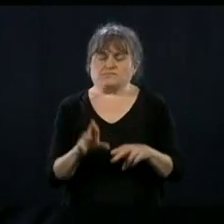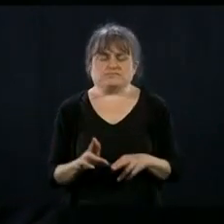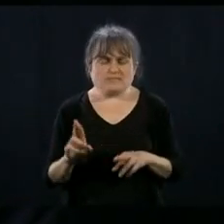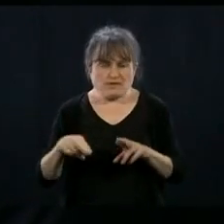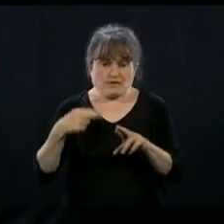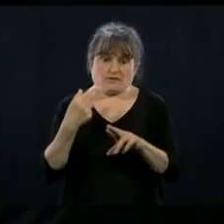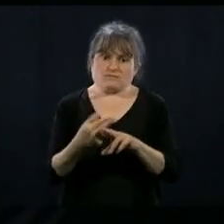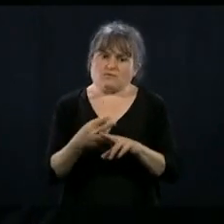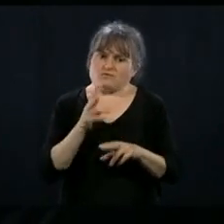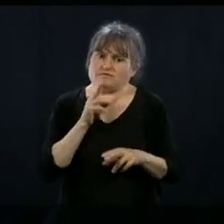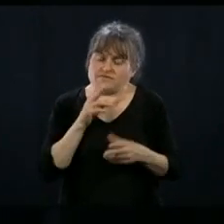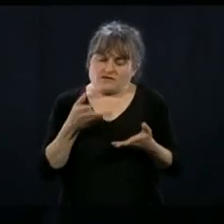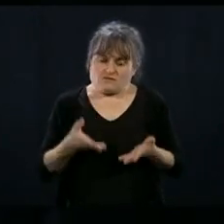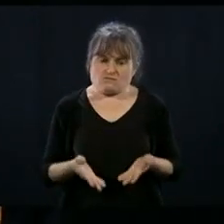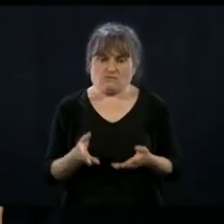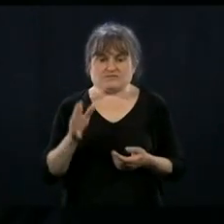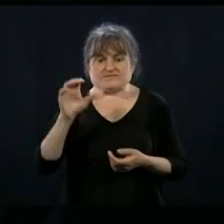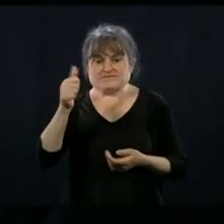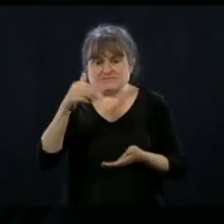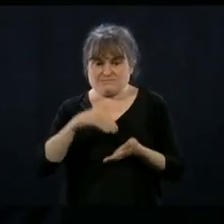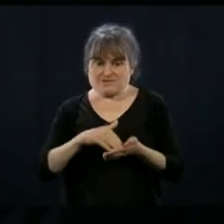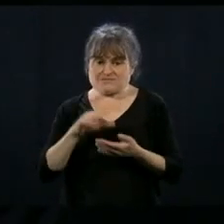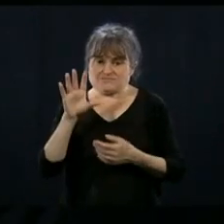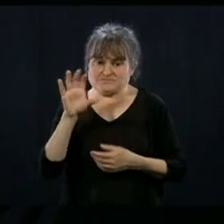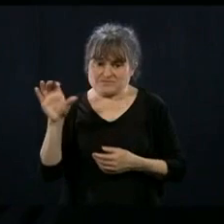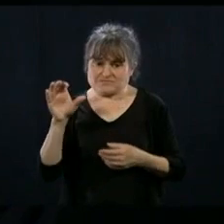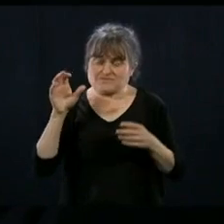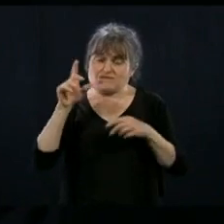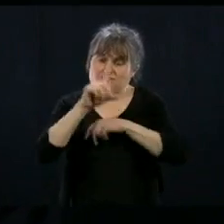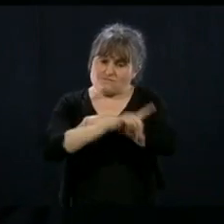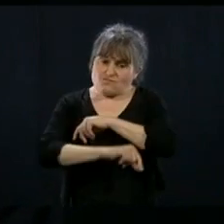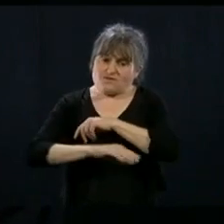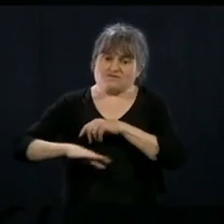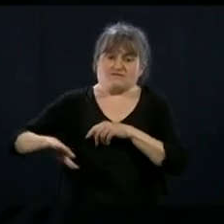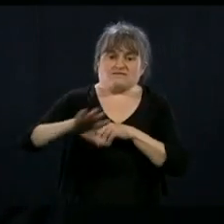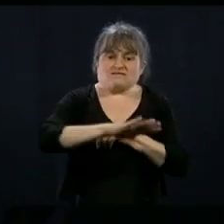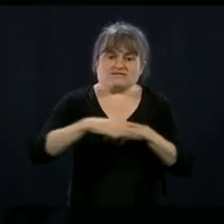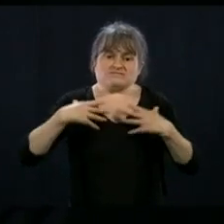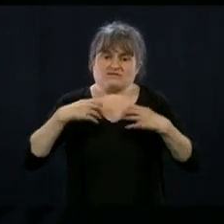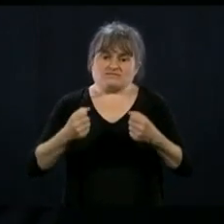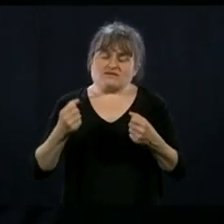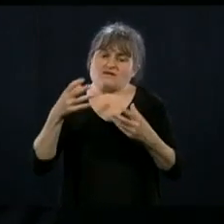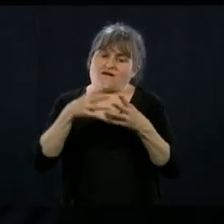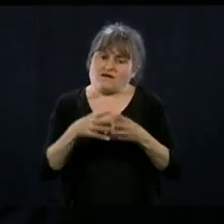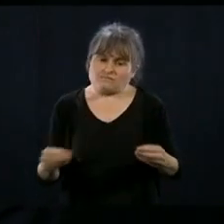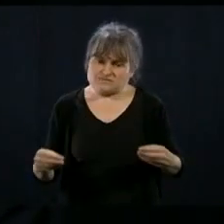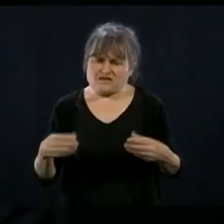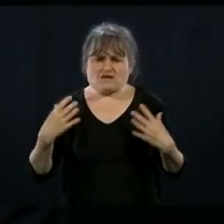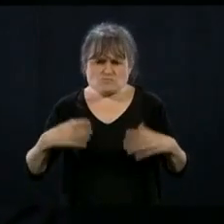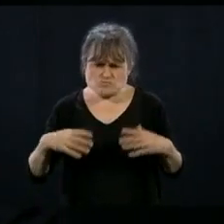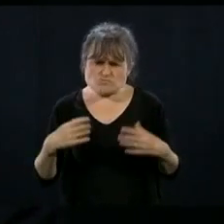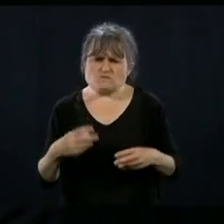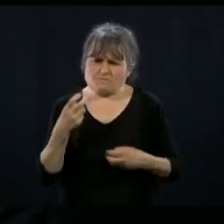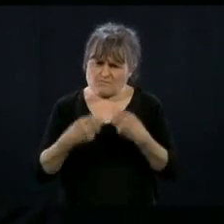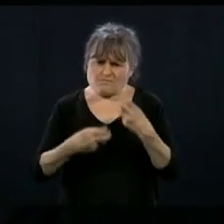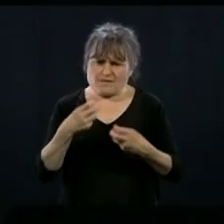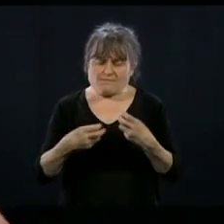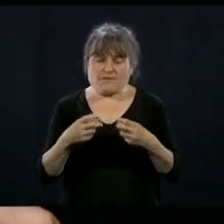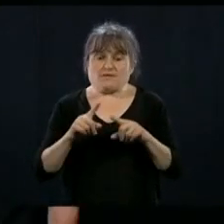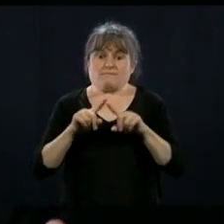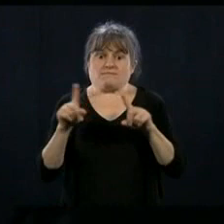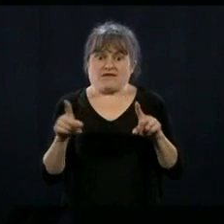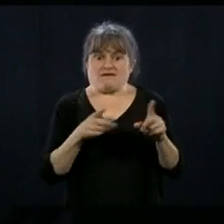have 10,500 people who are absent, it puts pressure on the network, but the fact that we